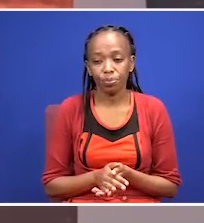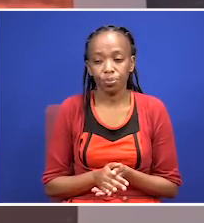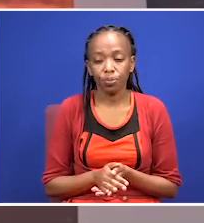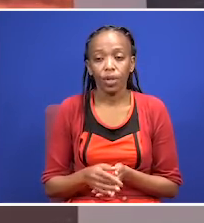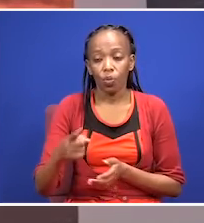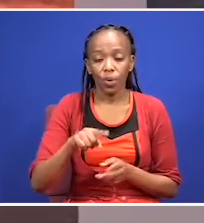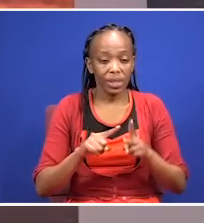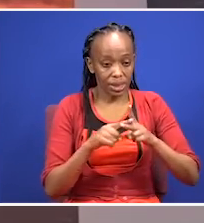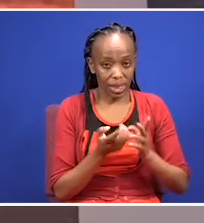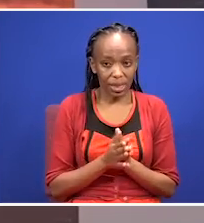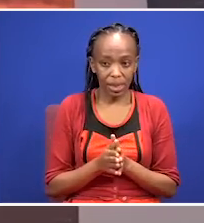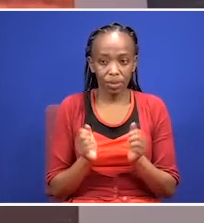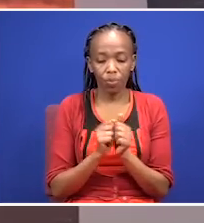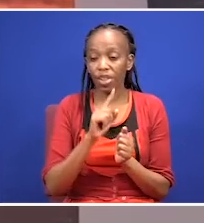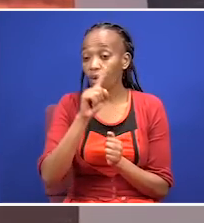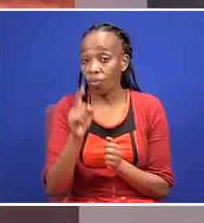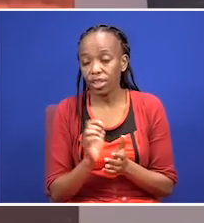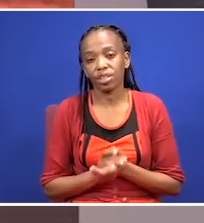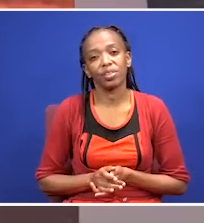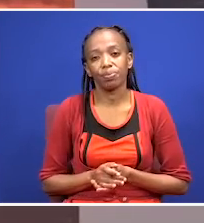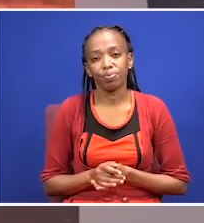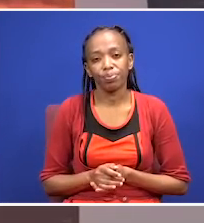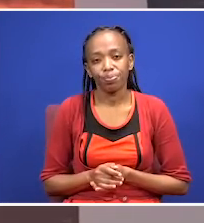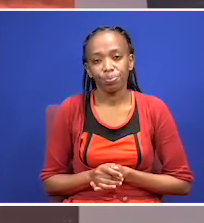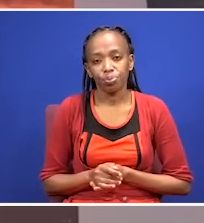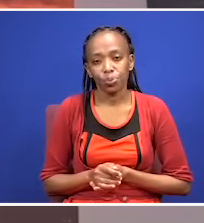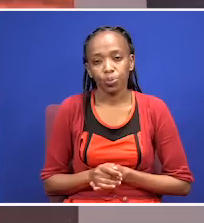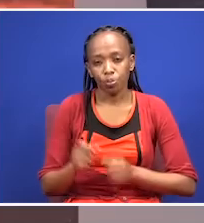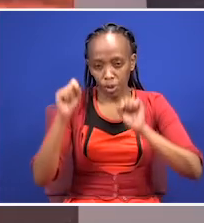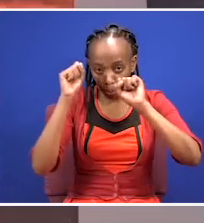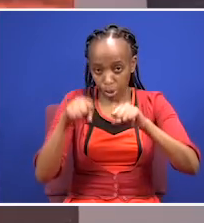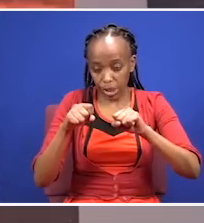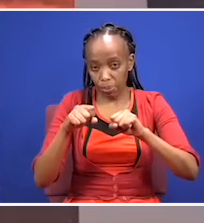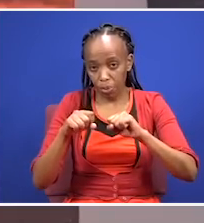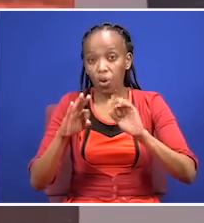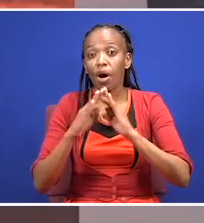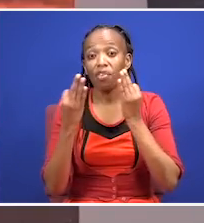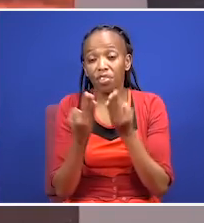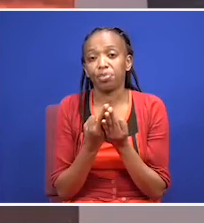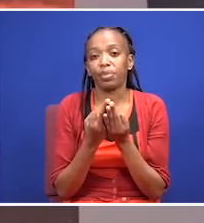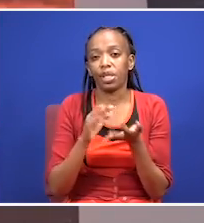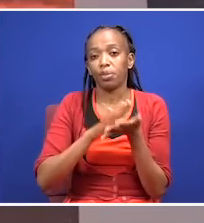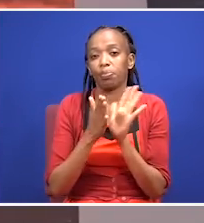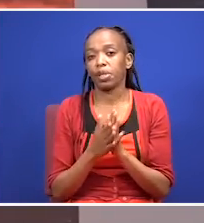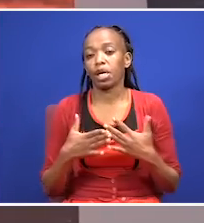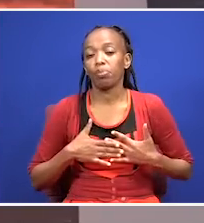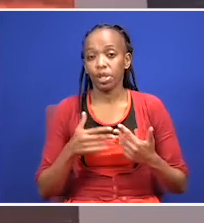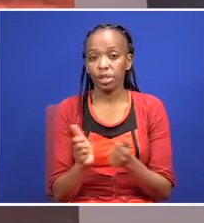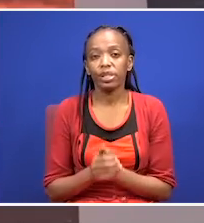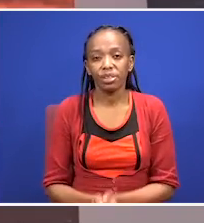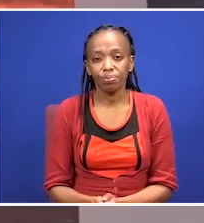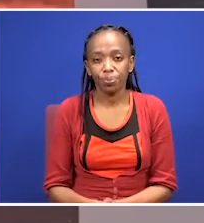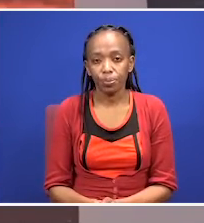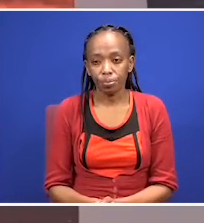we began with a question can our family be healed